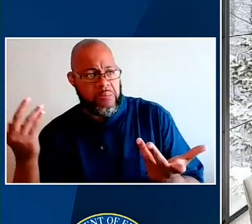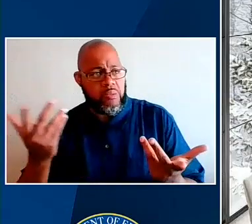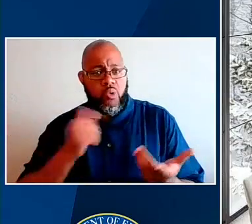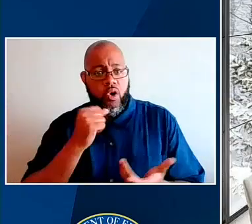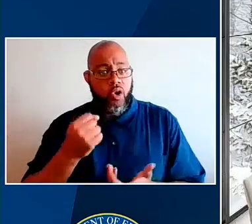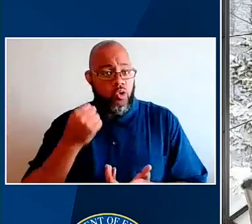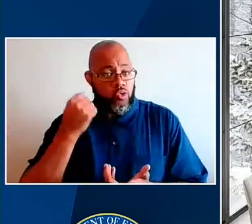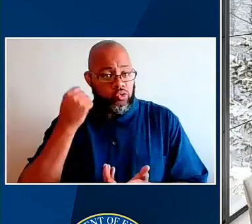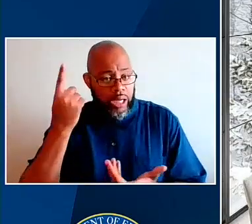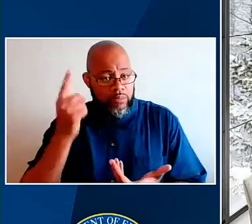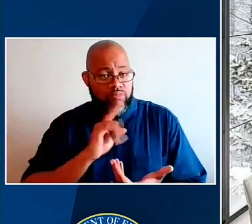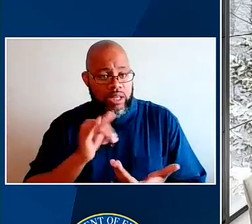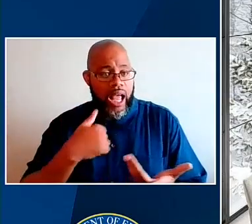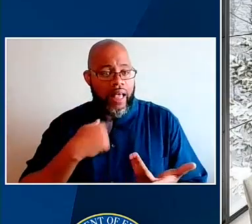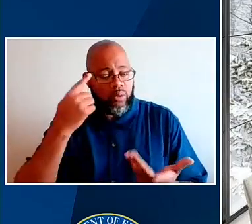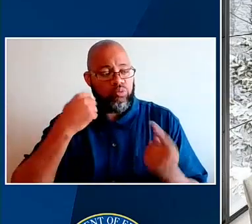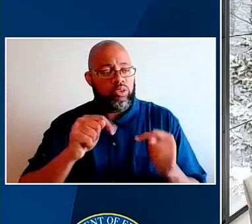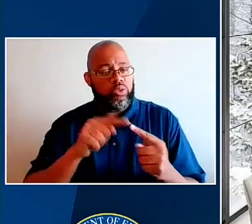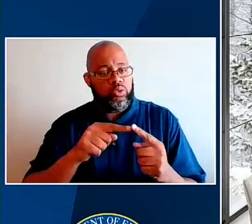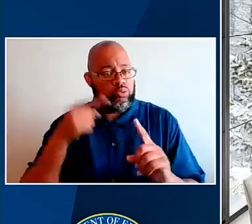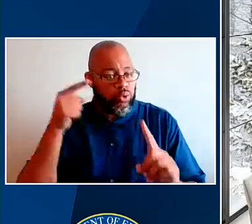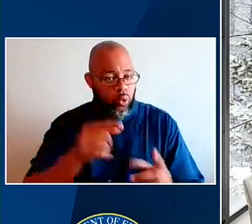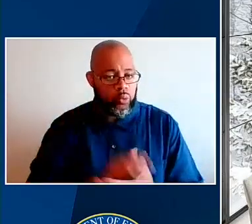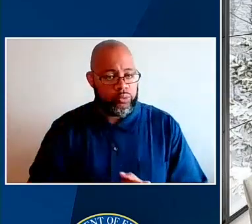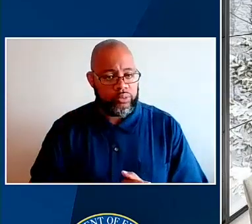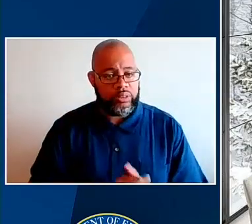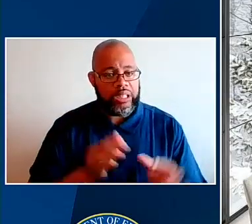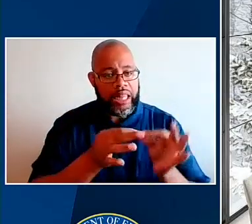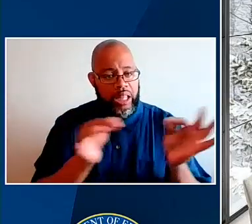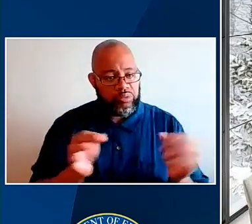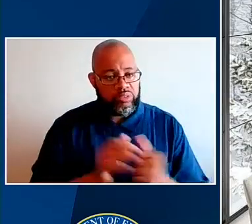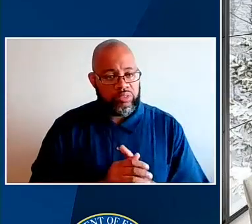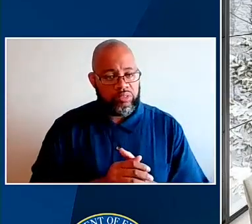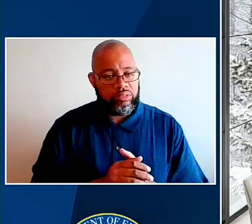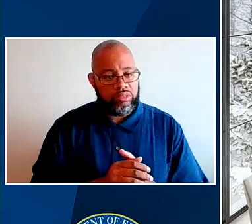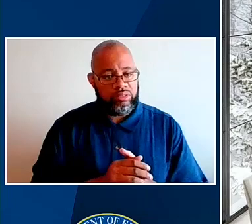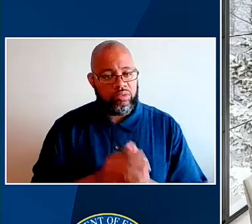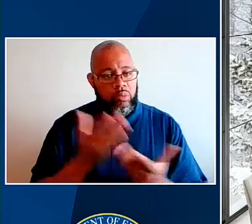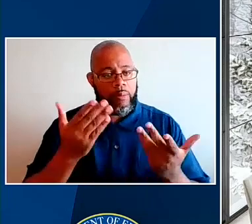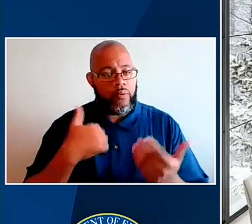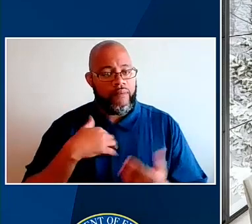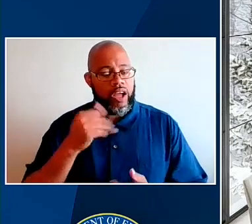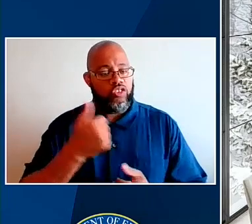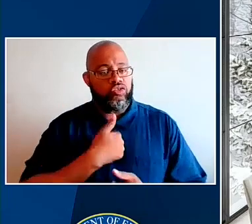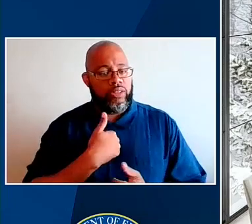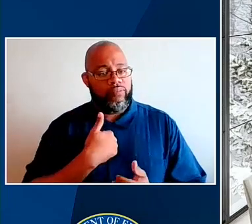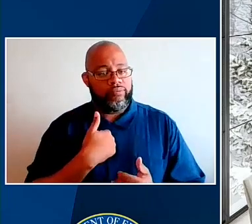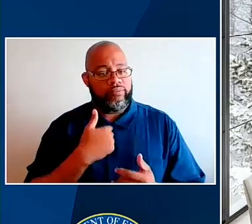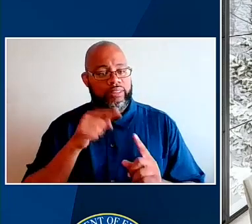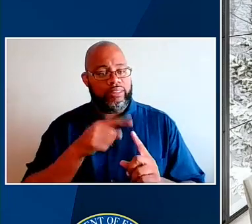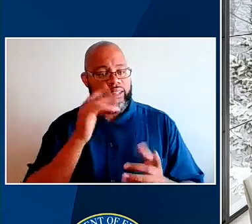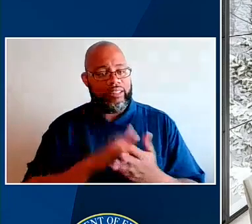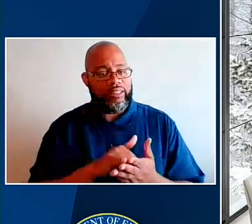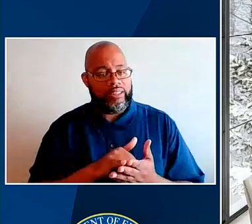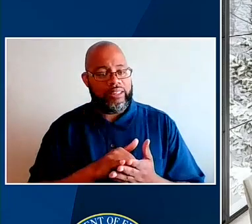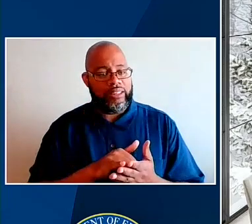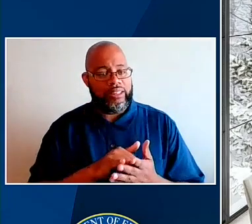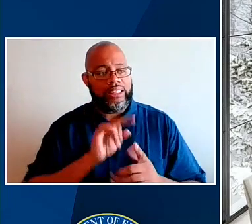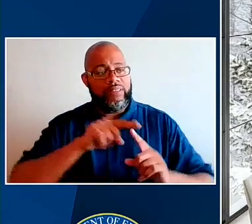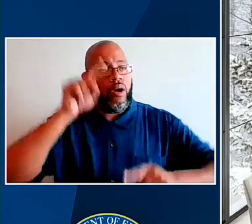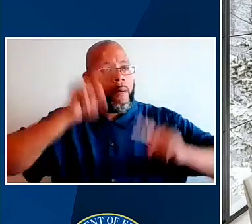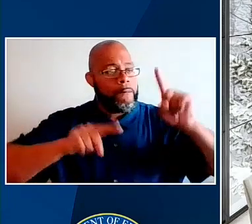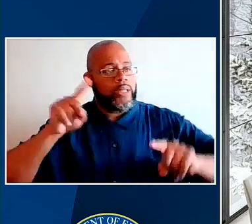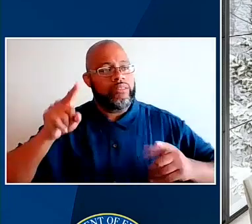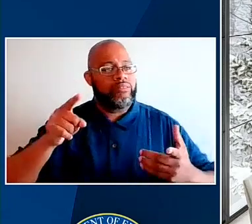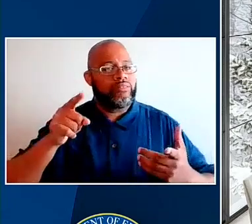understandable, really. I think what we're trying to get to in the language, that we might find ourselves with, you know, varying opinion on what it means to be